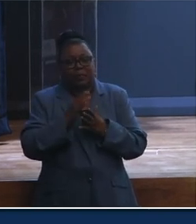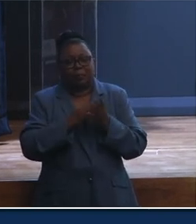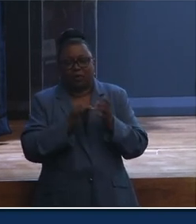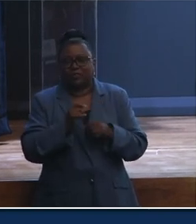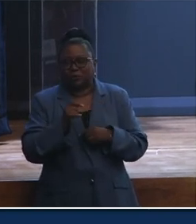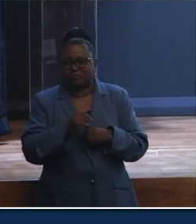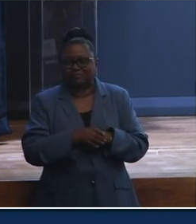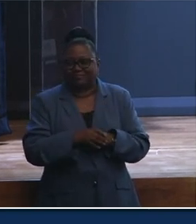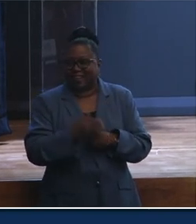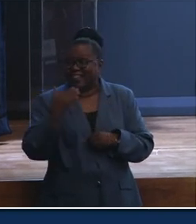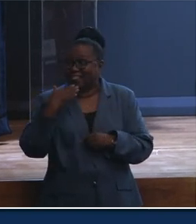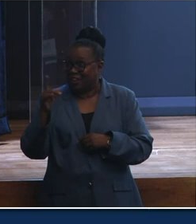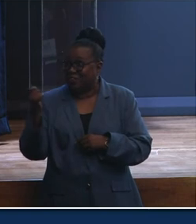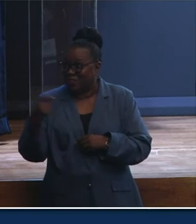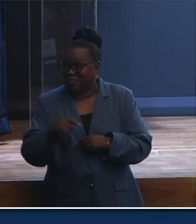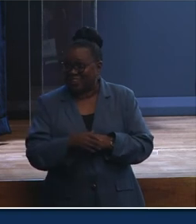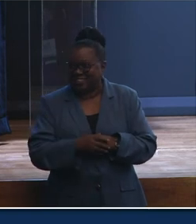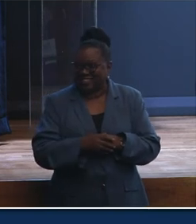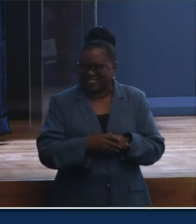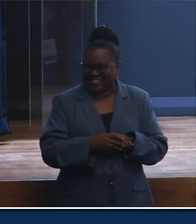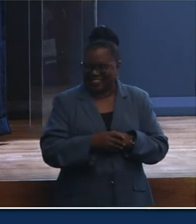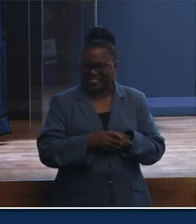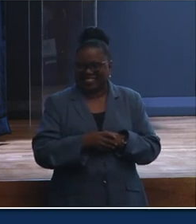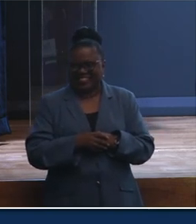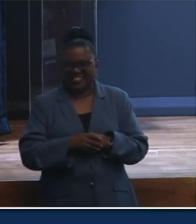too. Thank you for your question. You will.